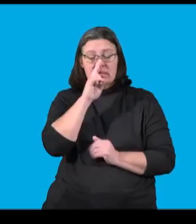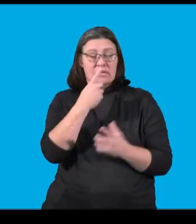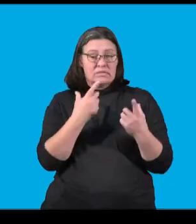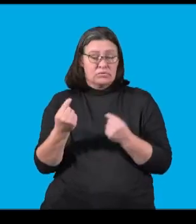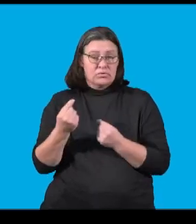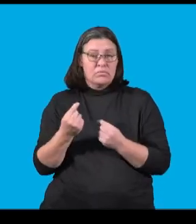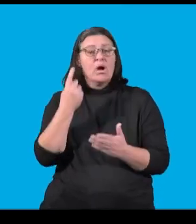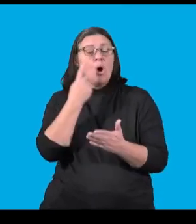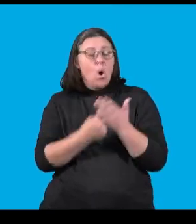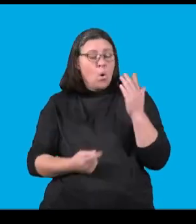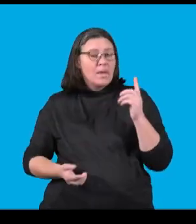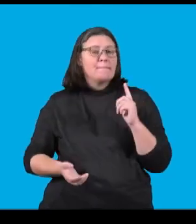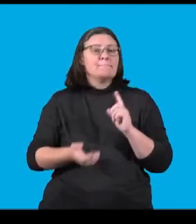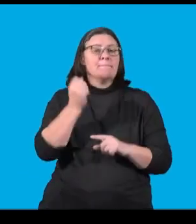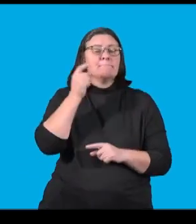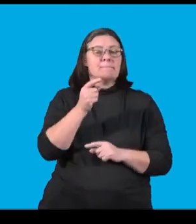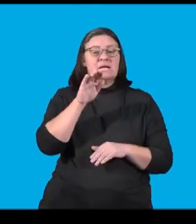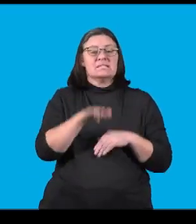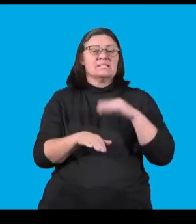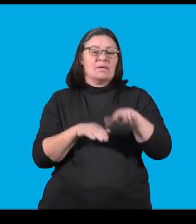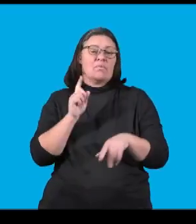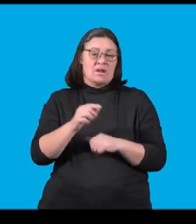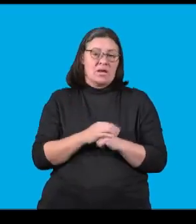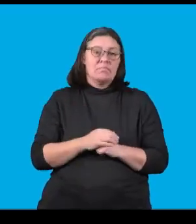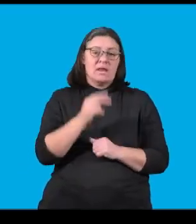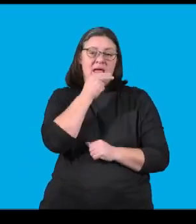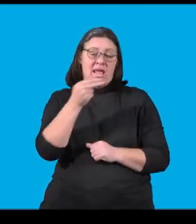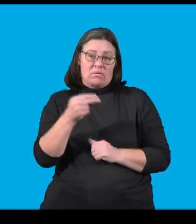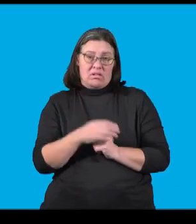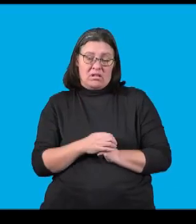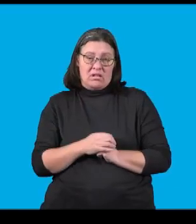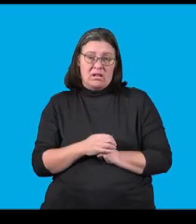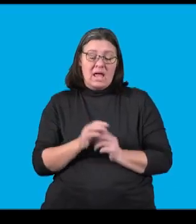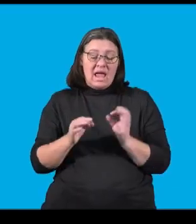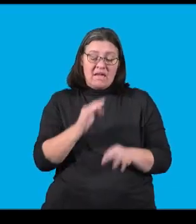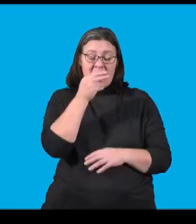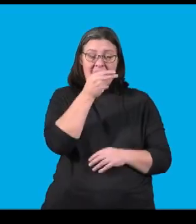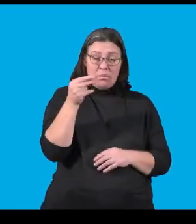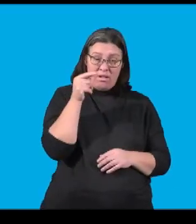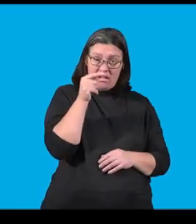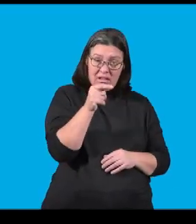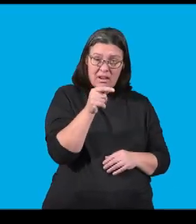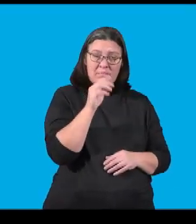Now you see what I've done here? I've only derived in this step once I've used the equal sign. Once you've put an equal sign in there,